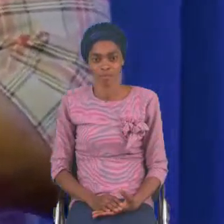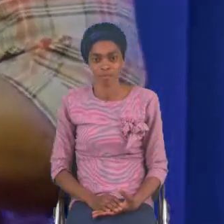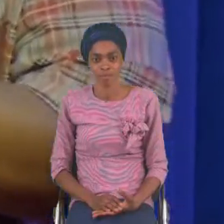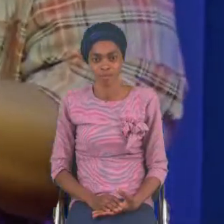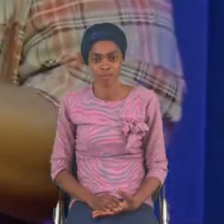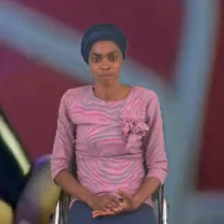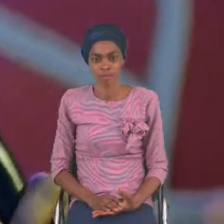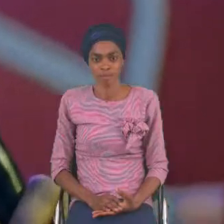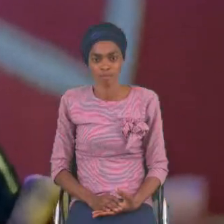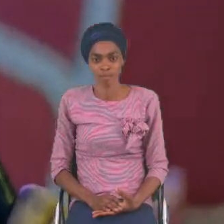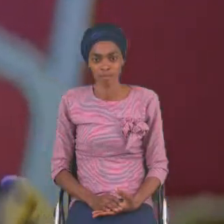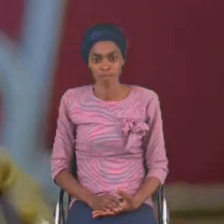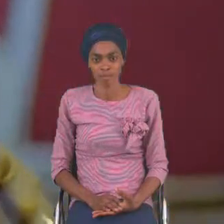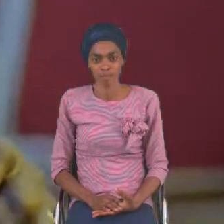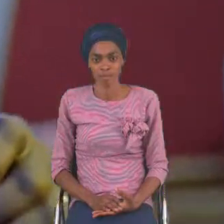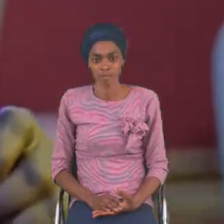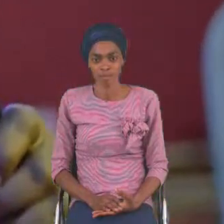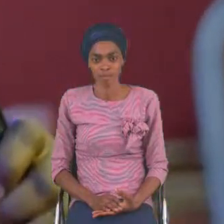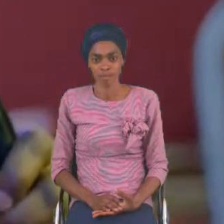We can Zali.